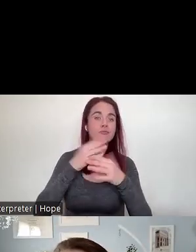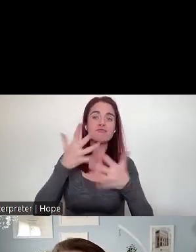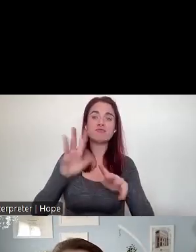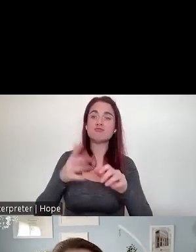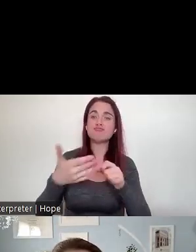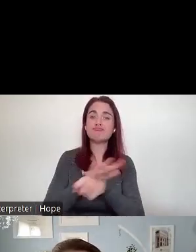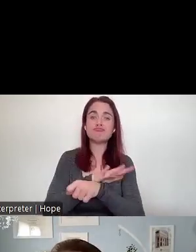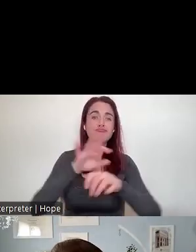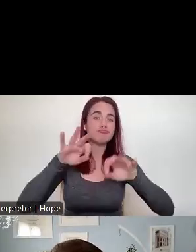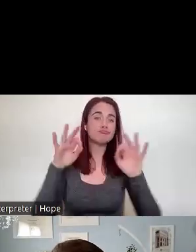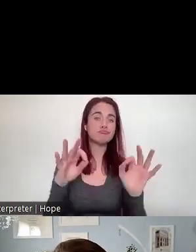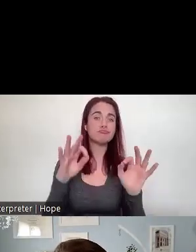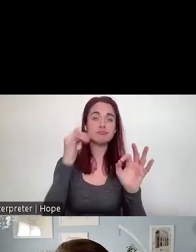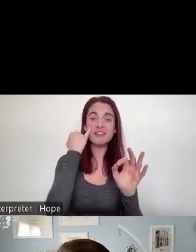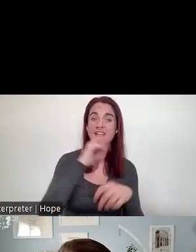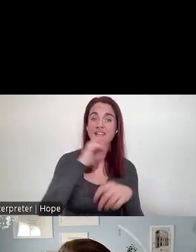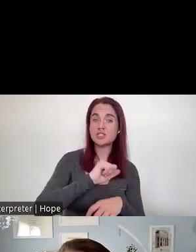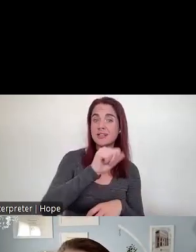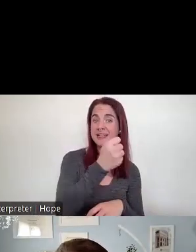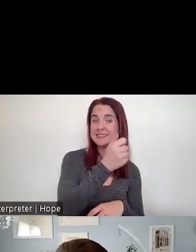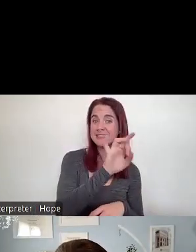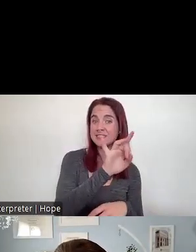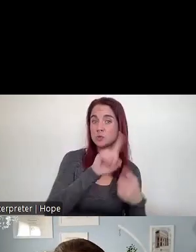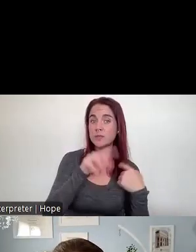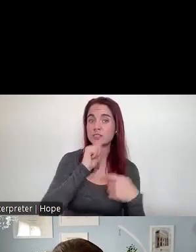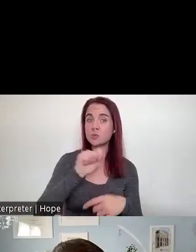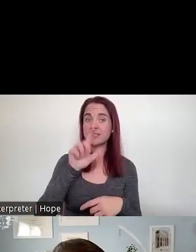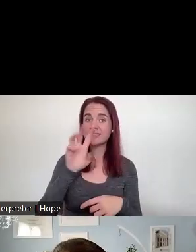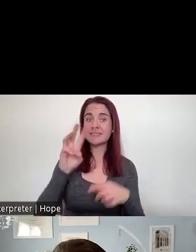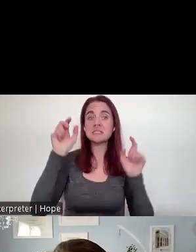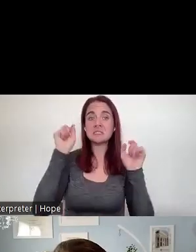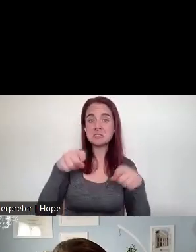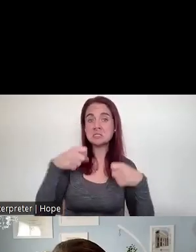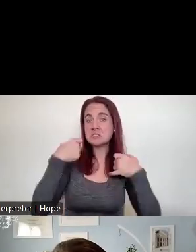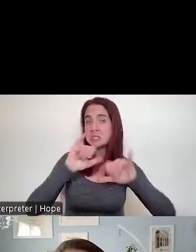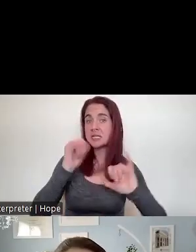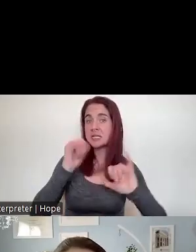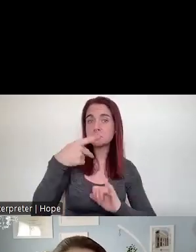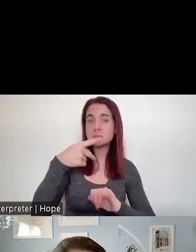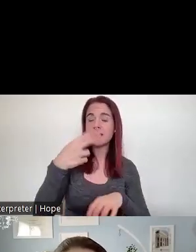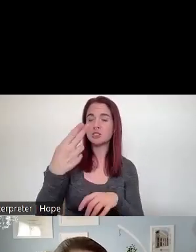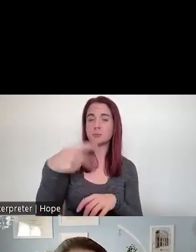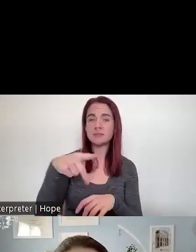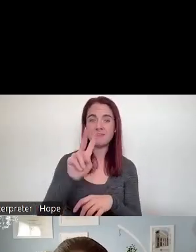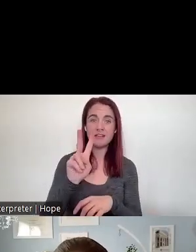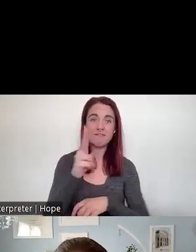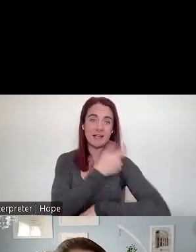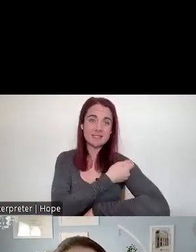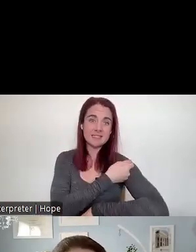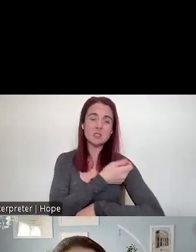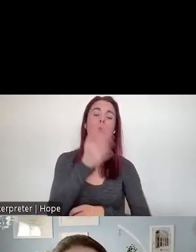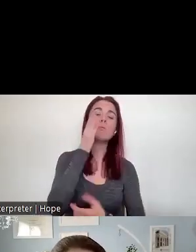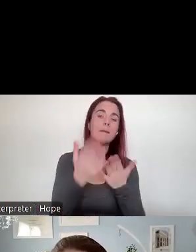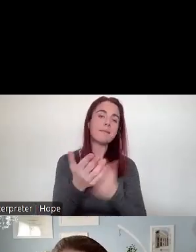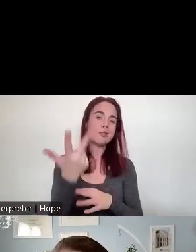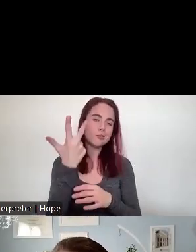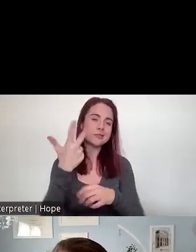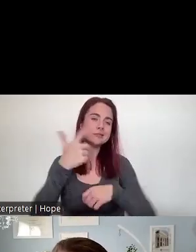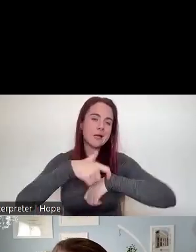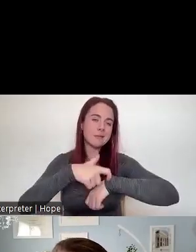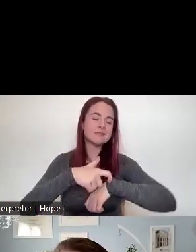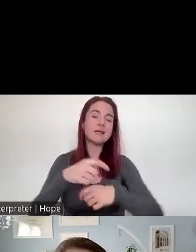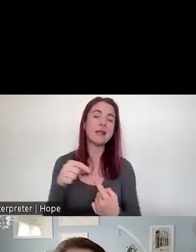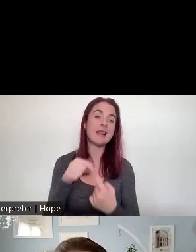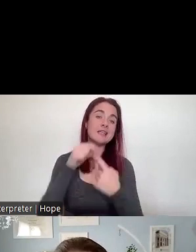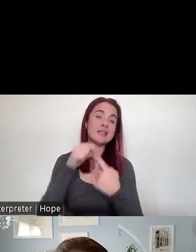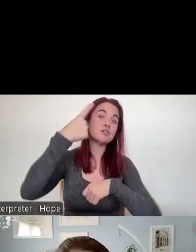If you're 18 to 26 years old, you're still eligible for the HPV vaccine series. It'll likely be 3 doses, again, unless that first dose